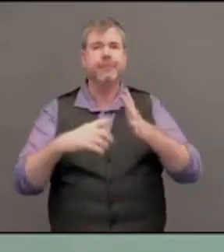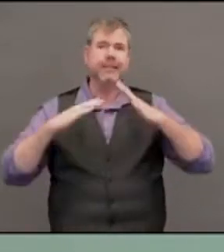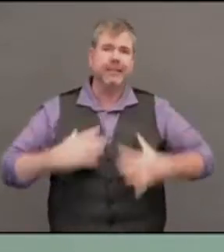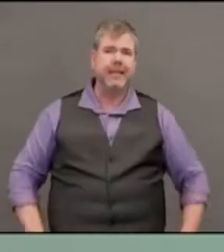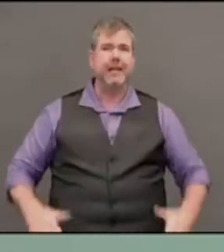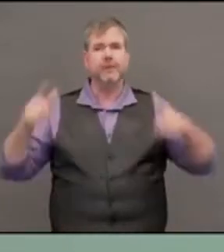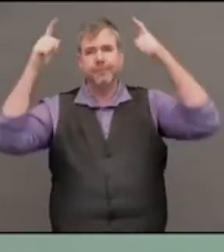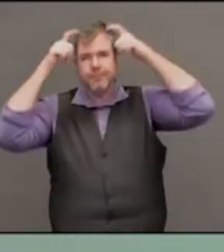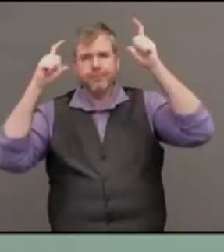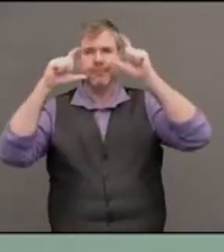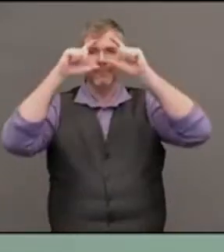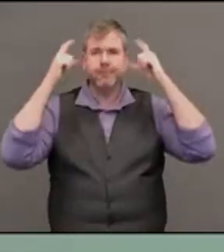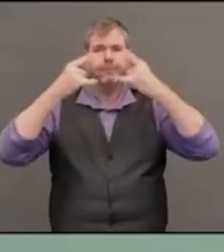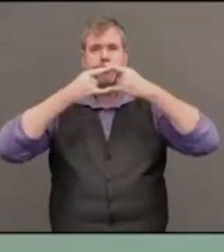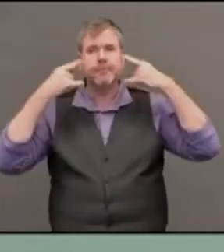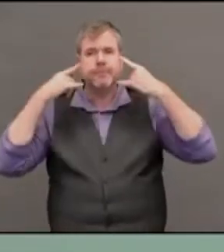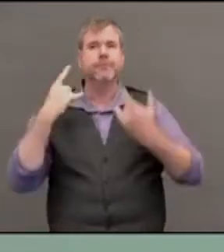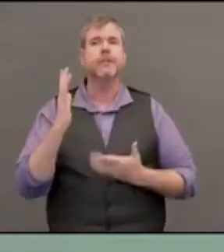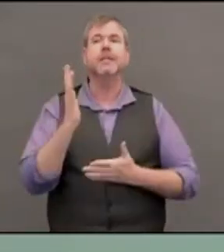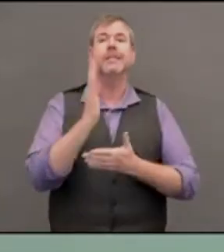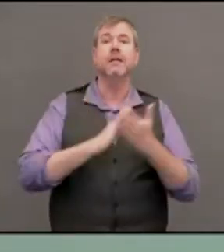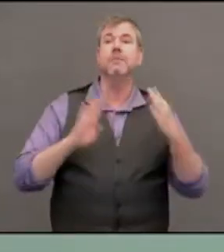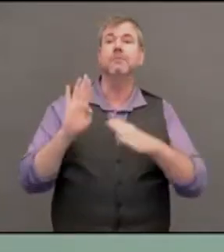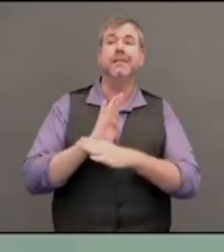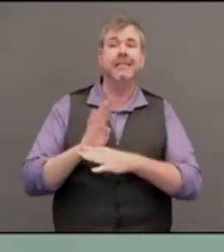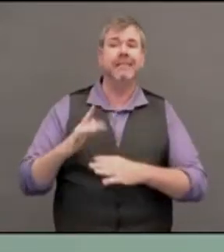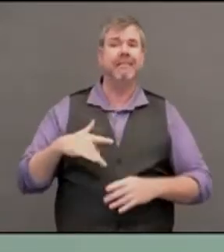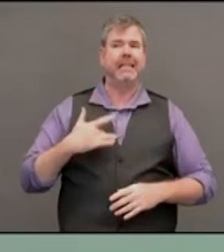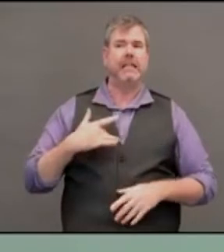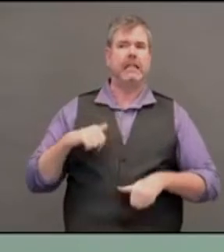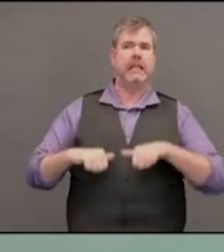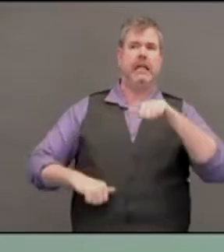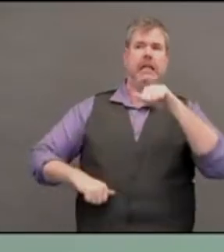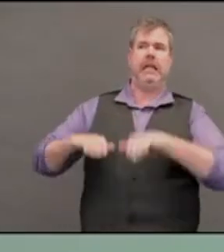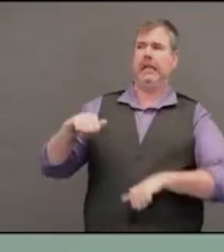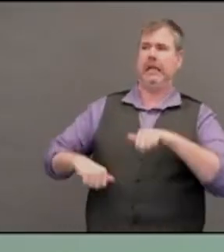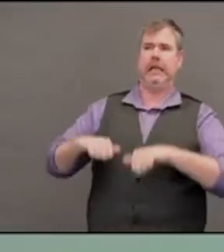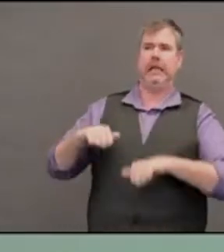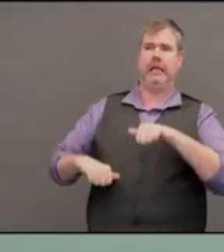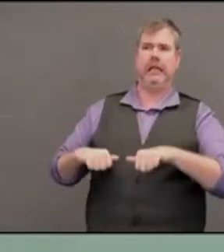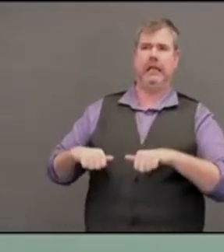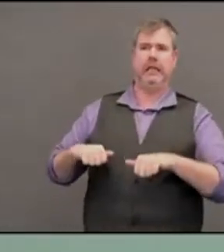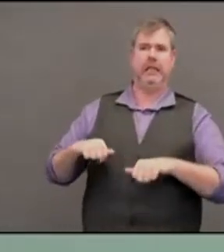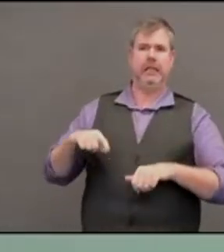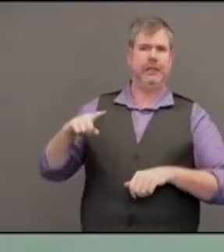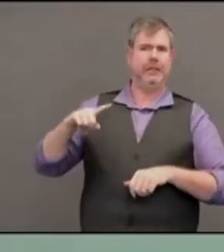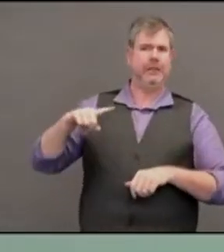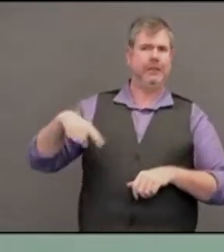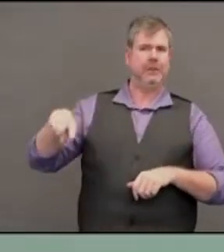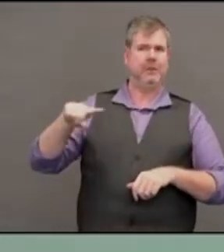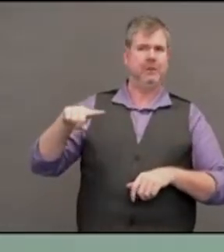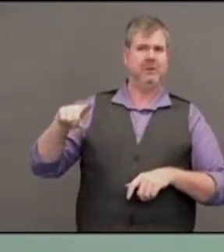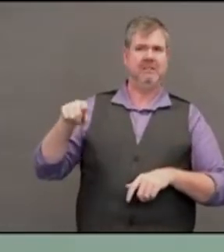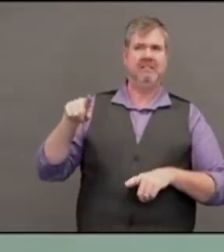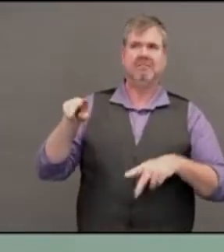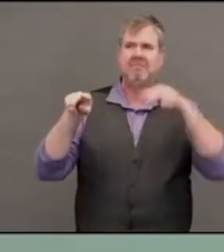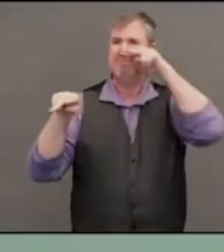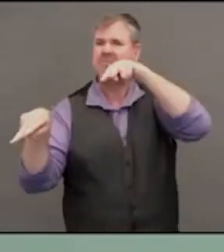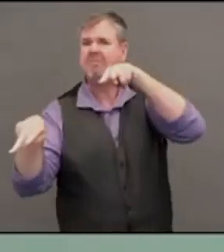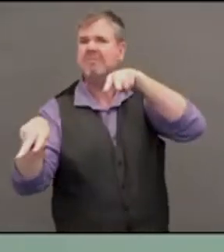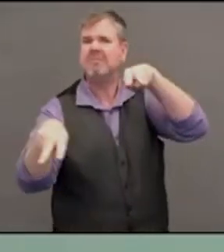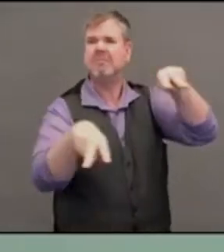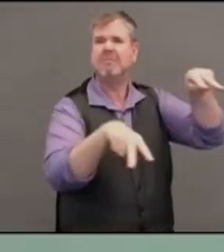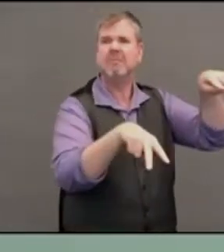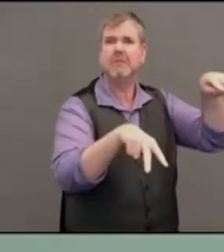because they think that we're an enforcement team, but we are not an enforcement team at all. We're just there for educational purposes only. We're actually trying to prevent,